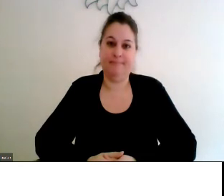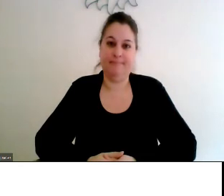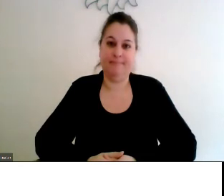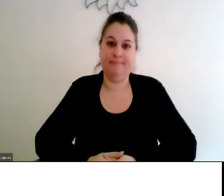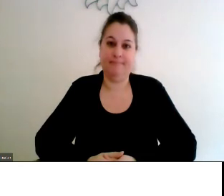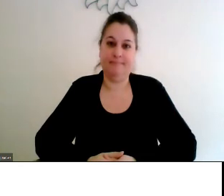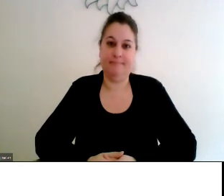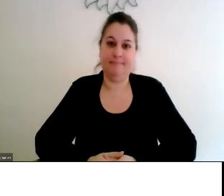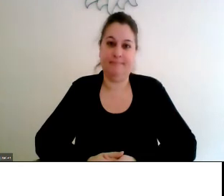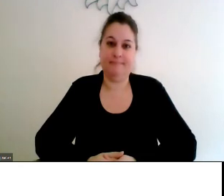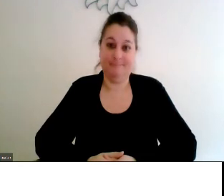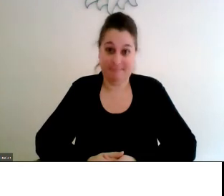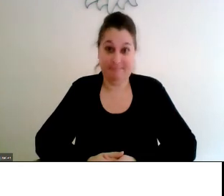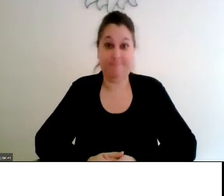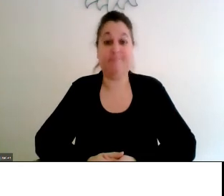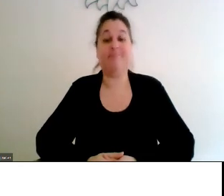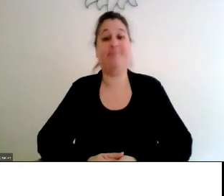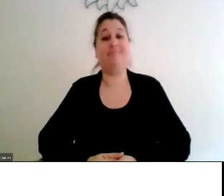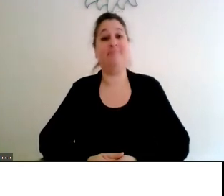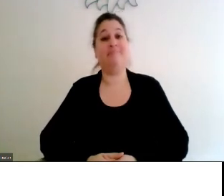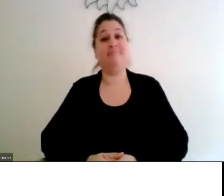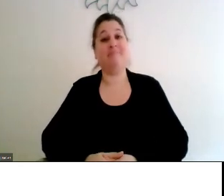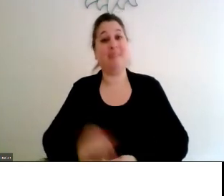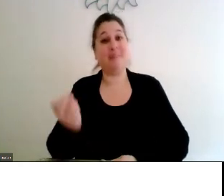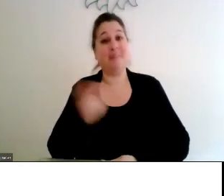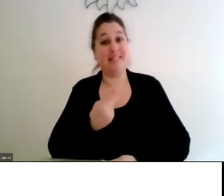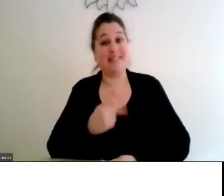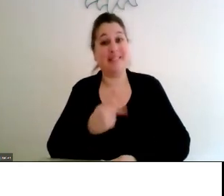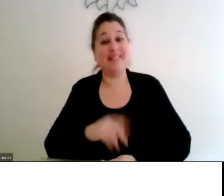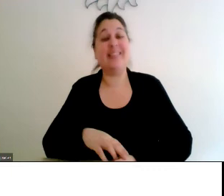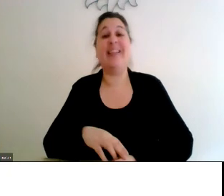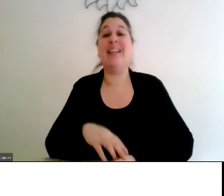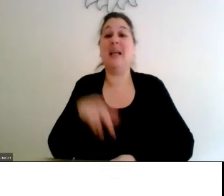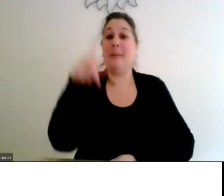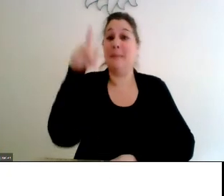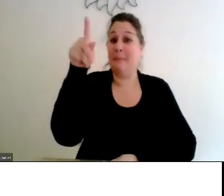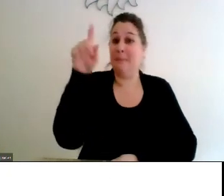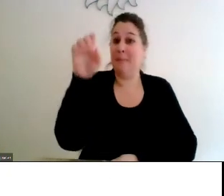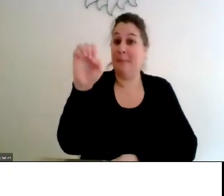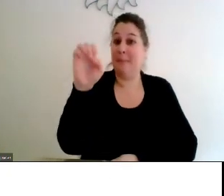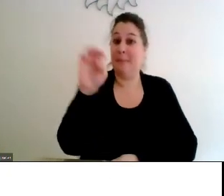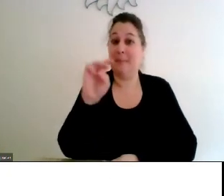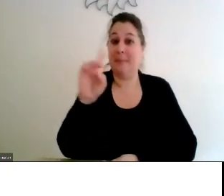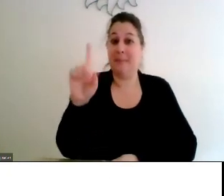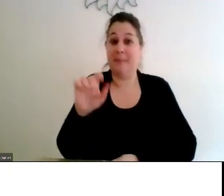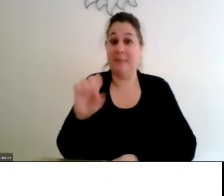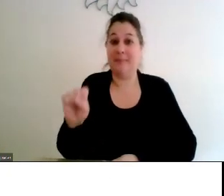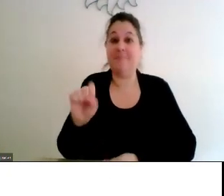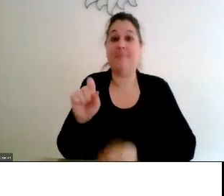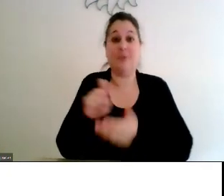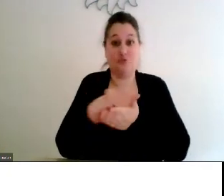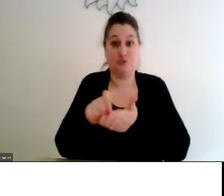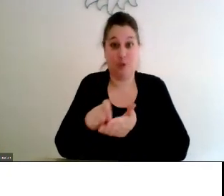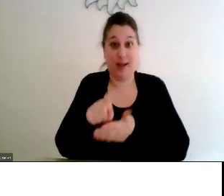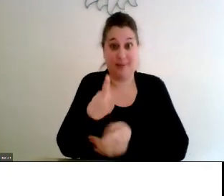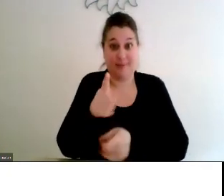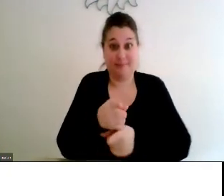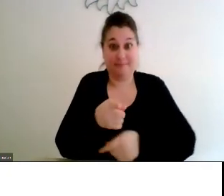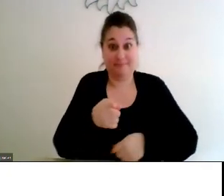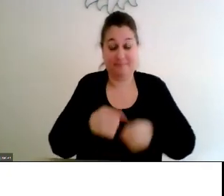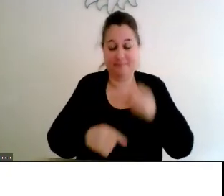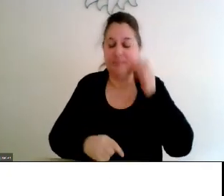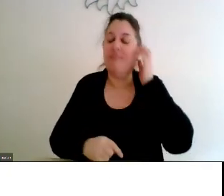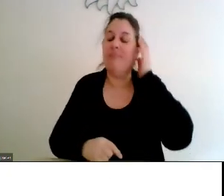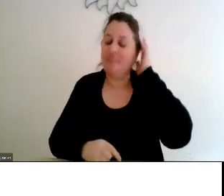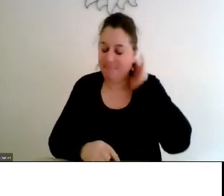All right, so PEMDAS, write it all down. All right, so parentheses. Yep, I see